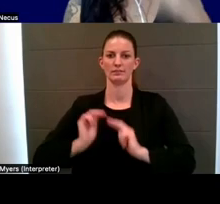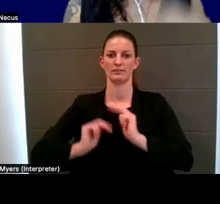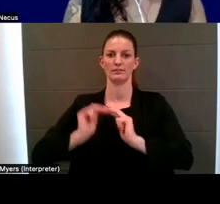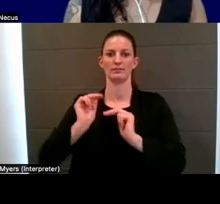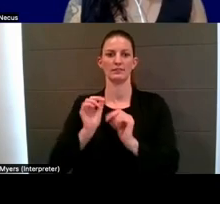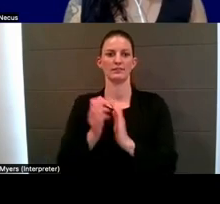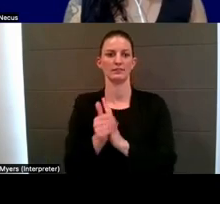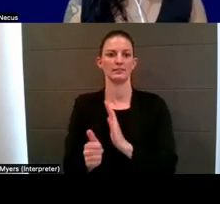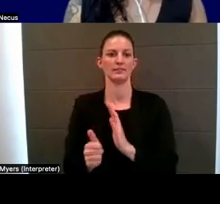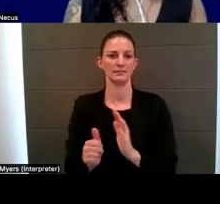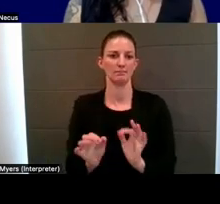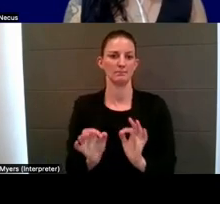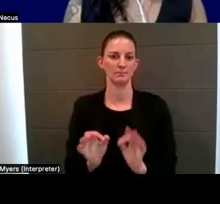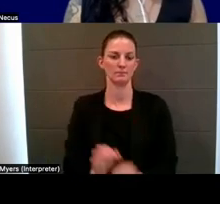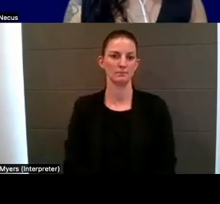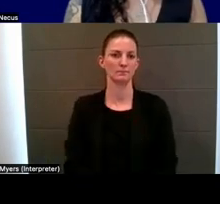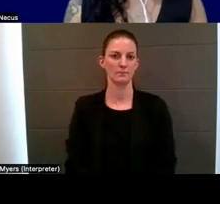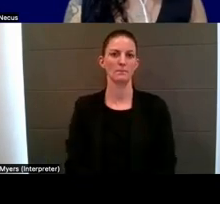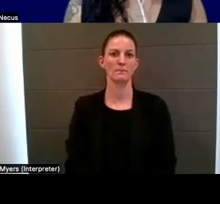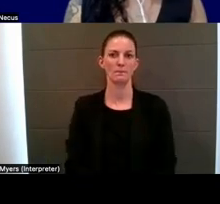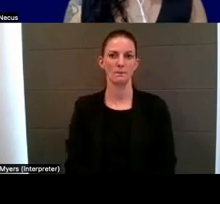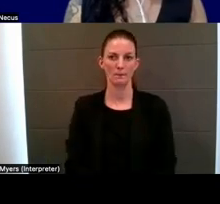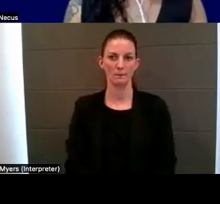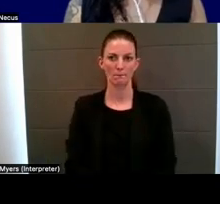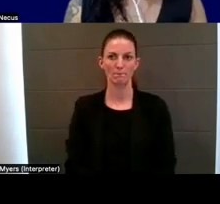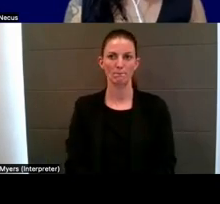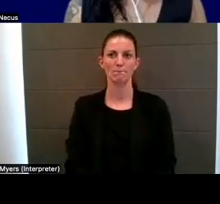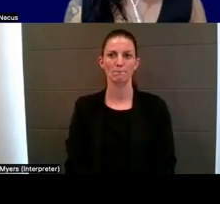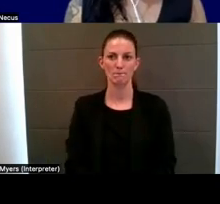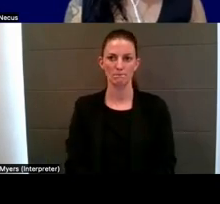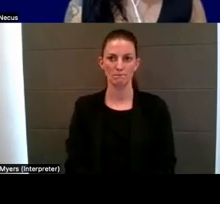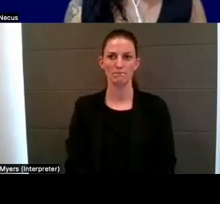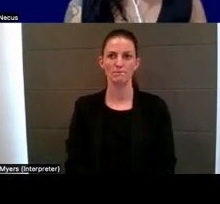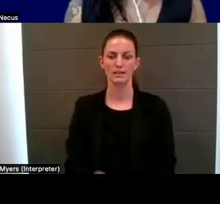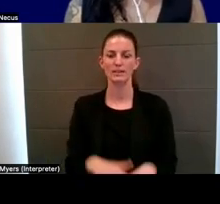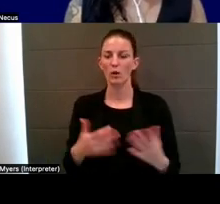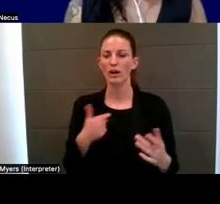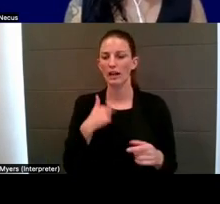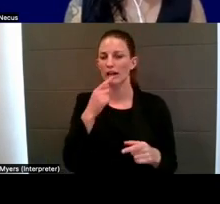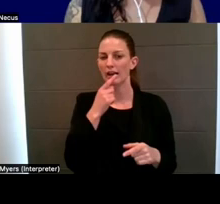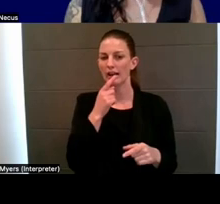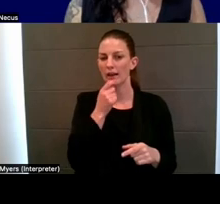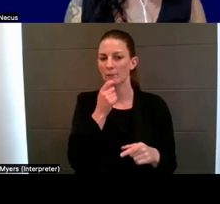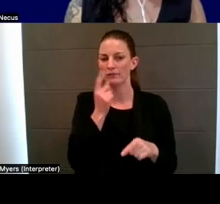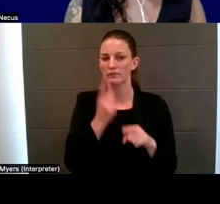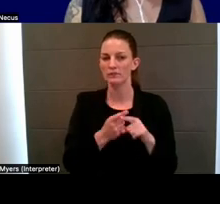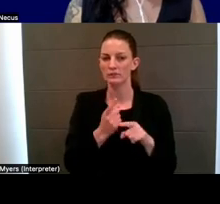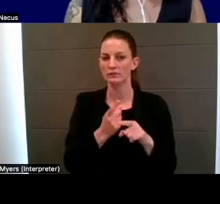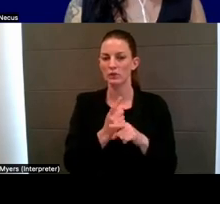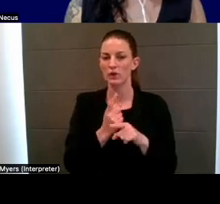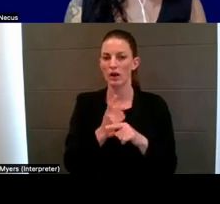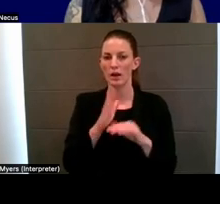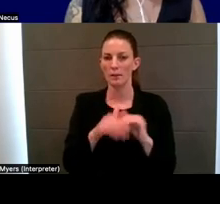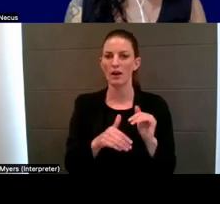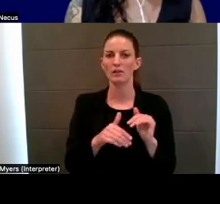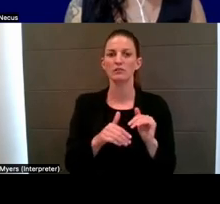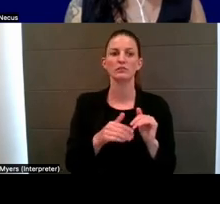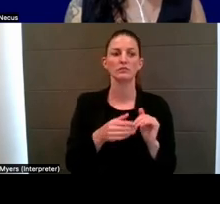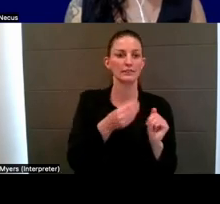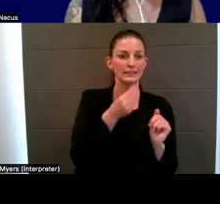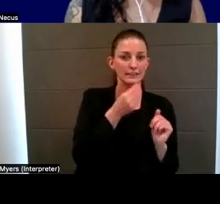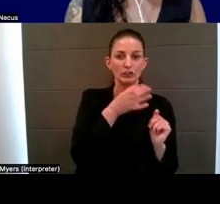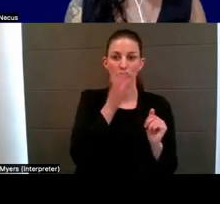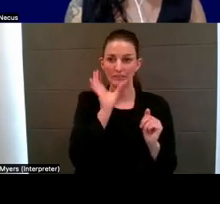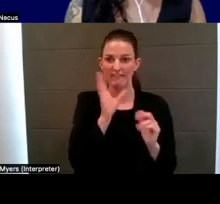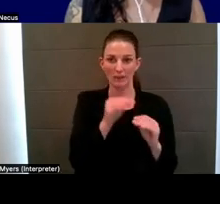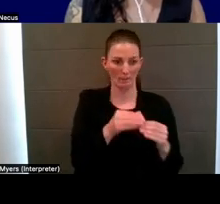So we've very briefly discussed kind of a little bit around the patterns of development in eating and drinking from babies